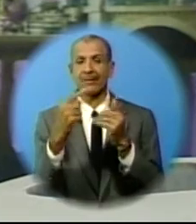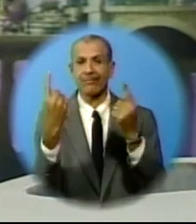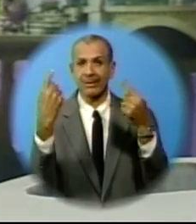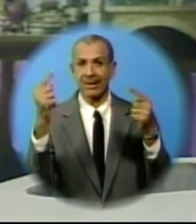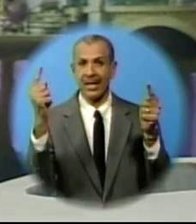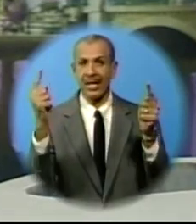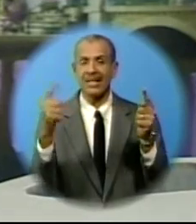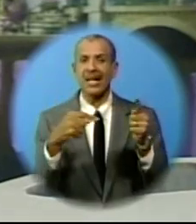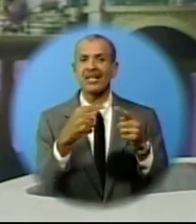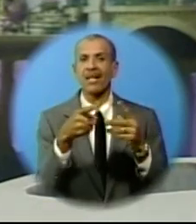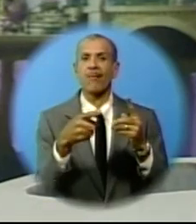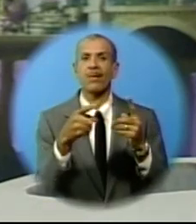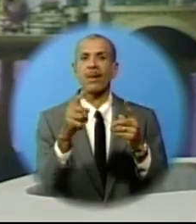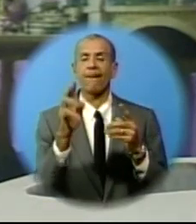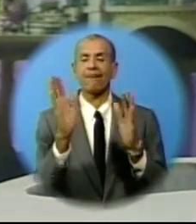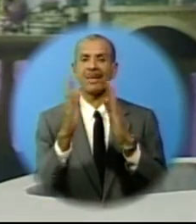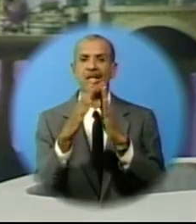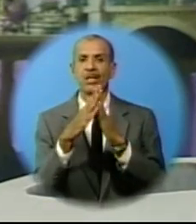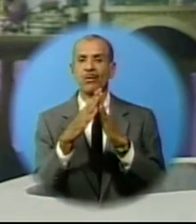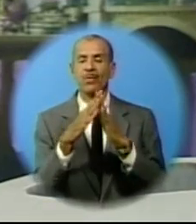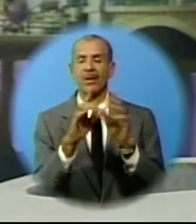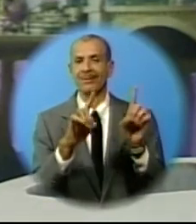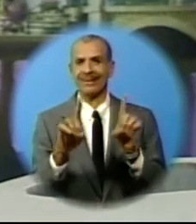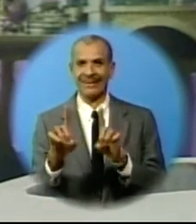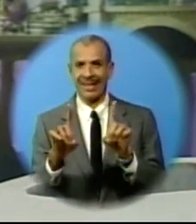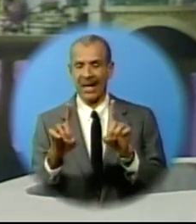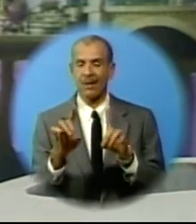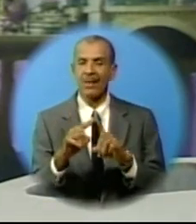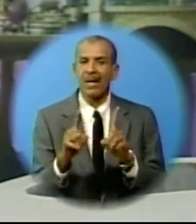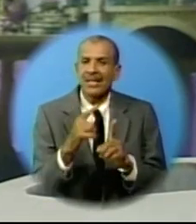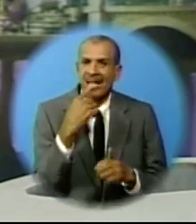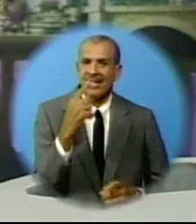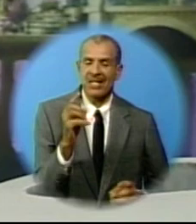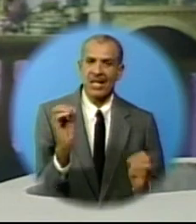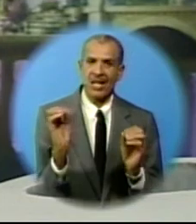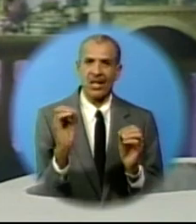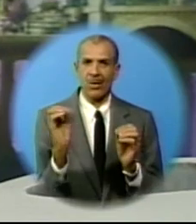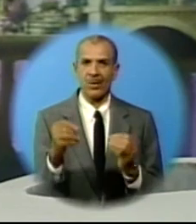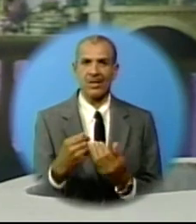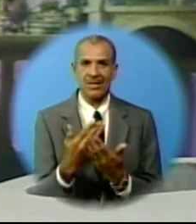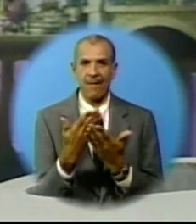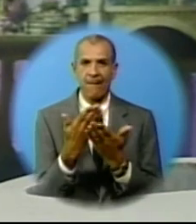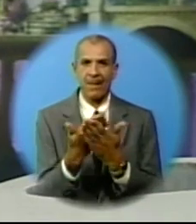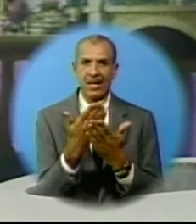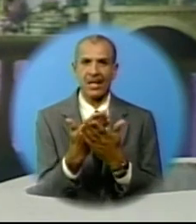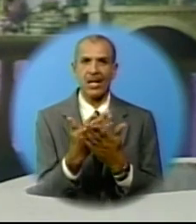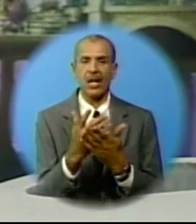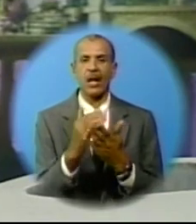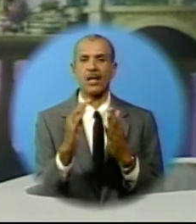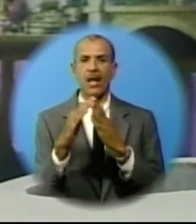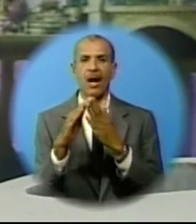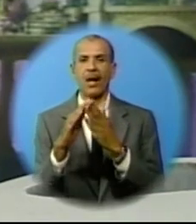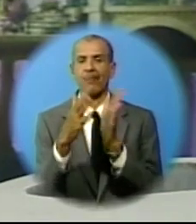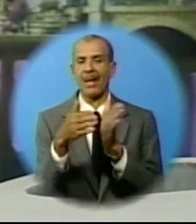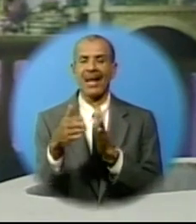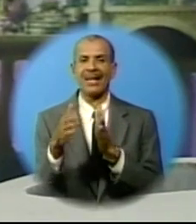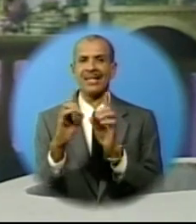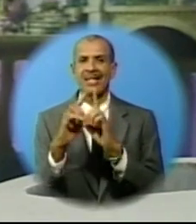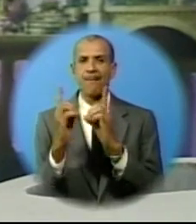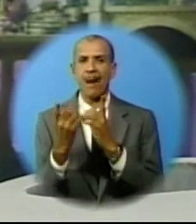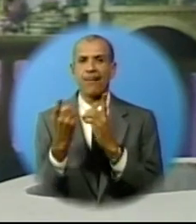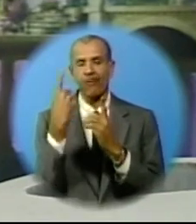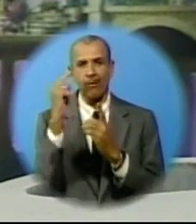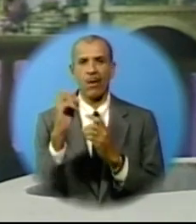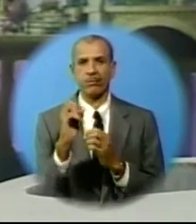says a number of town hall meetings were also held, but stressed that no application was submitted to the Town and Country Planning Department